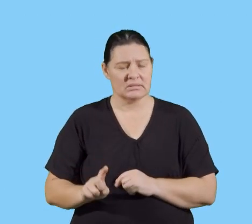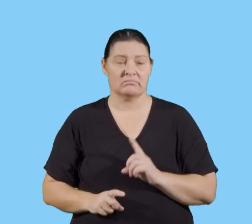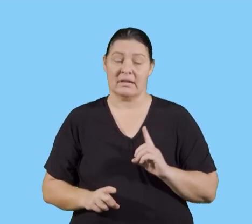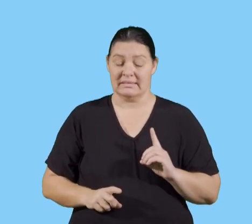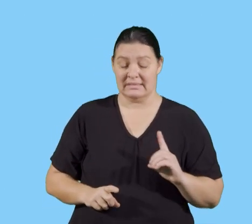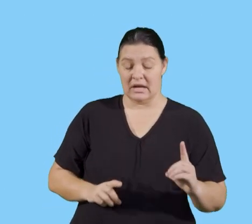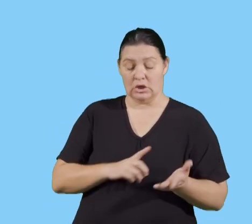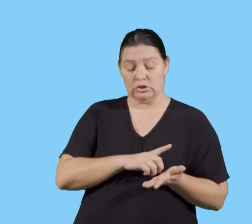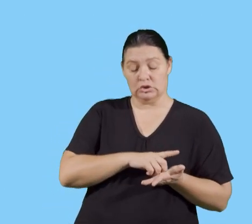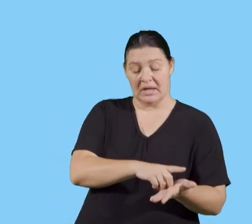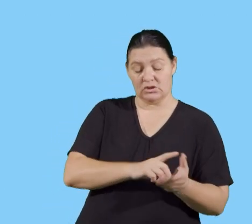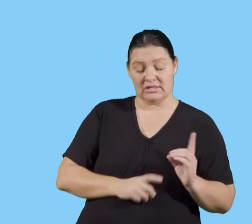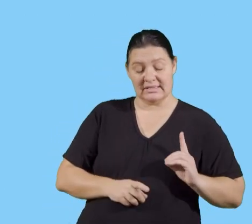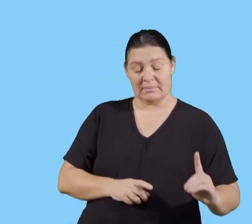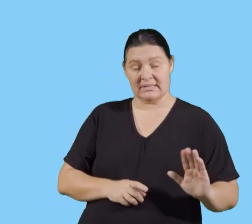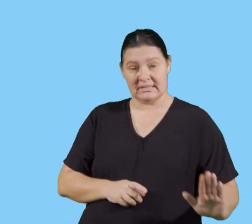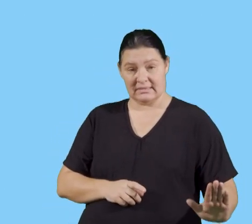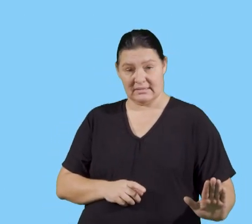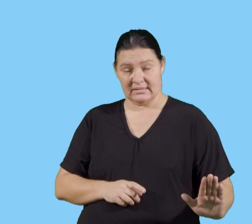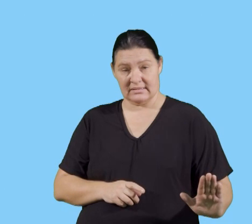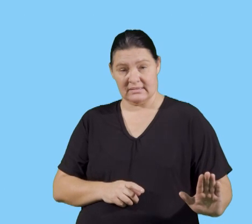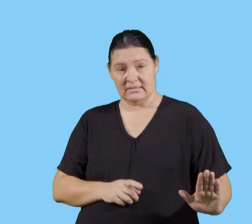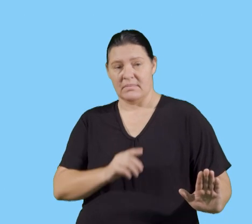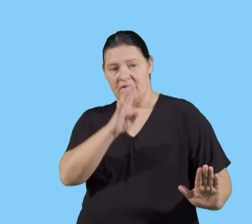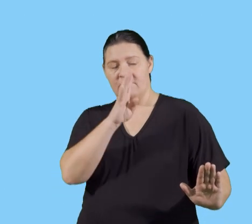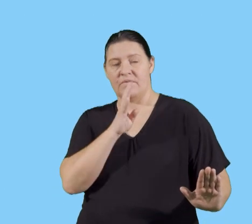debit our donations. Hence you see here